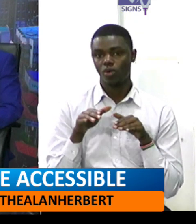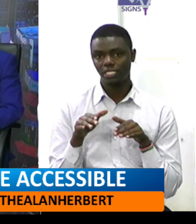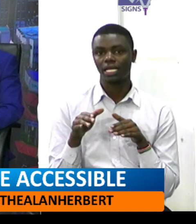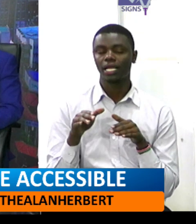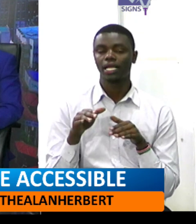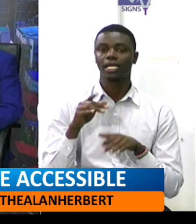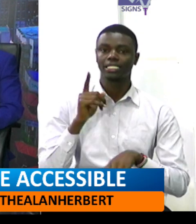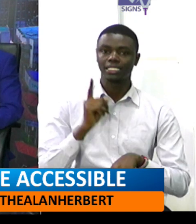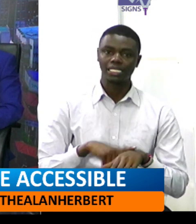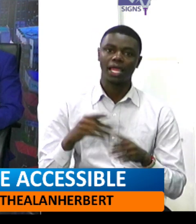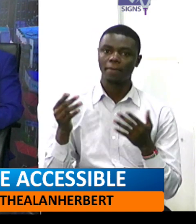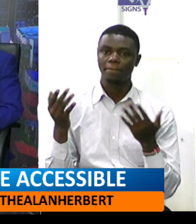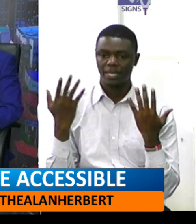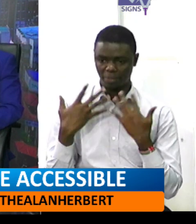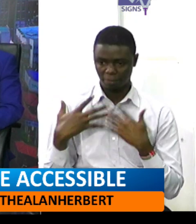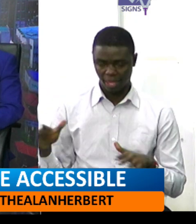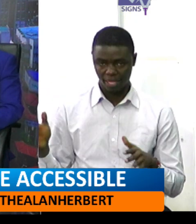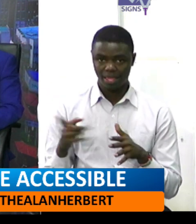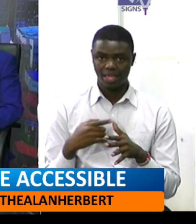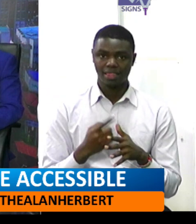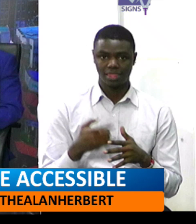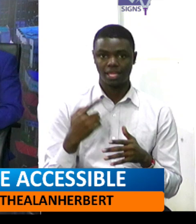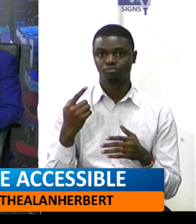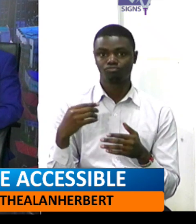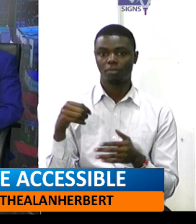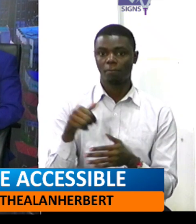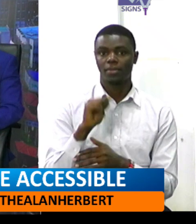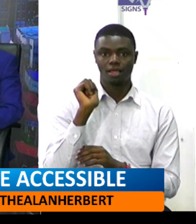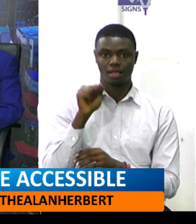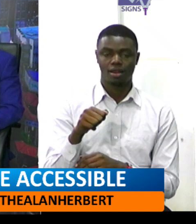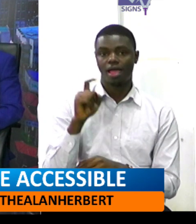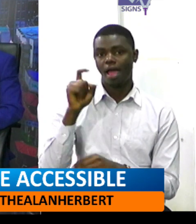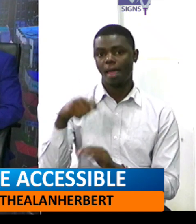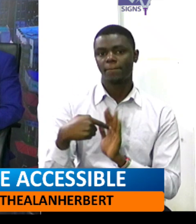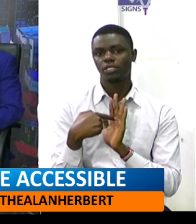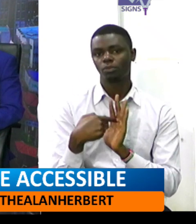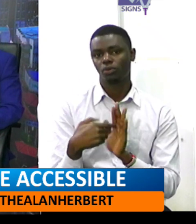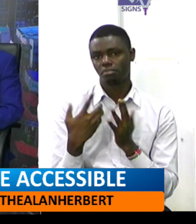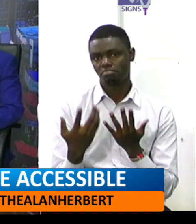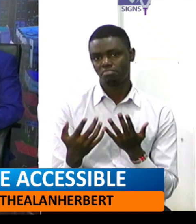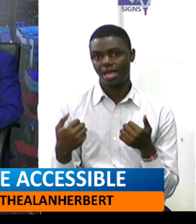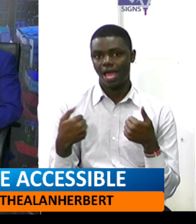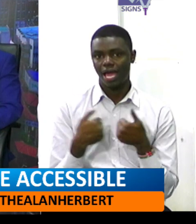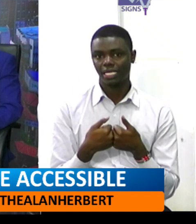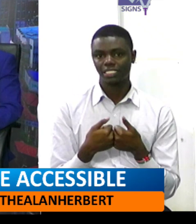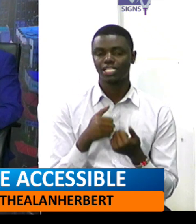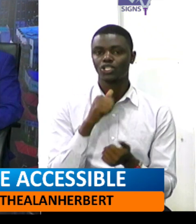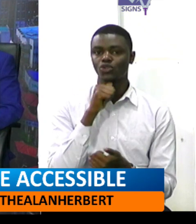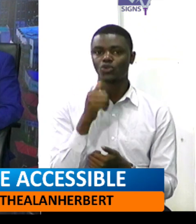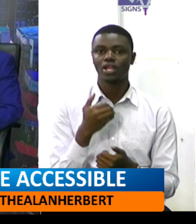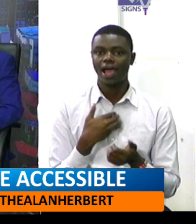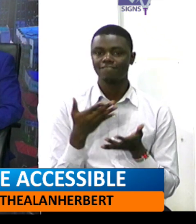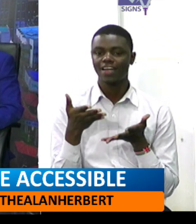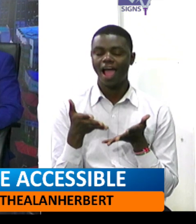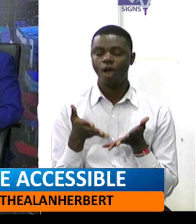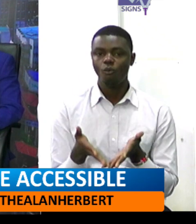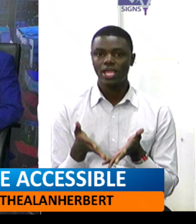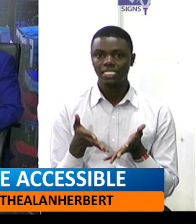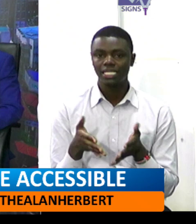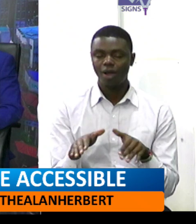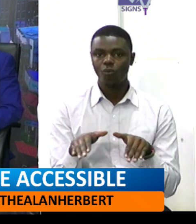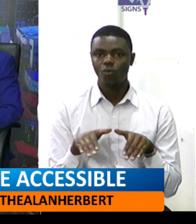expires, then we are good to go. However, I must point out that accidents do not have a waiting period in an